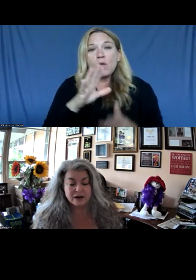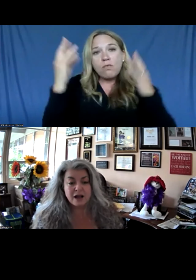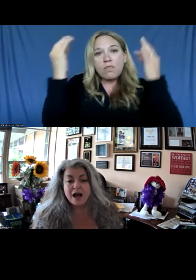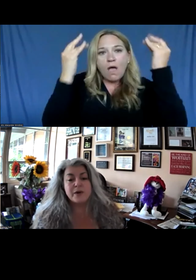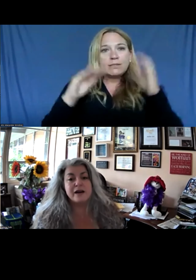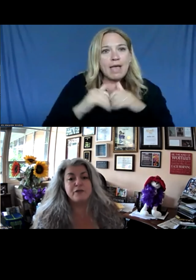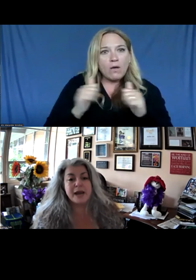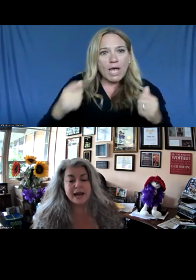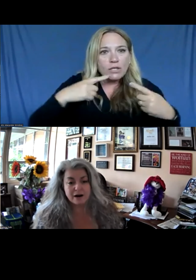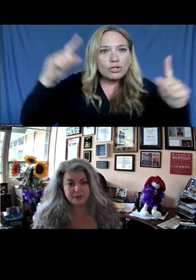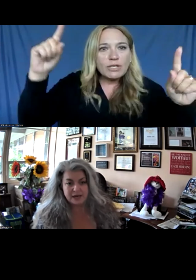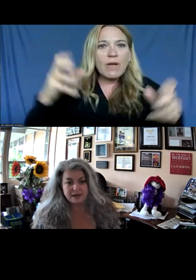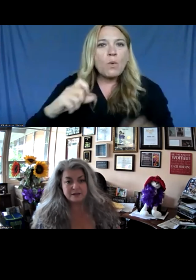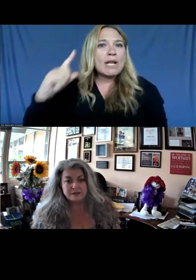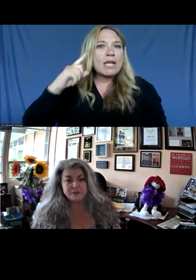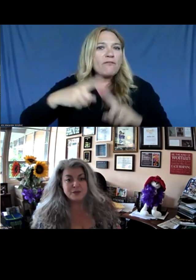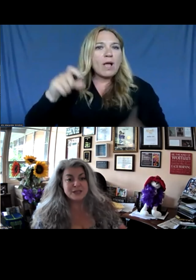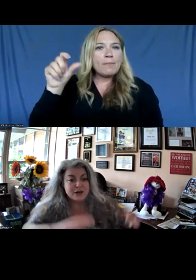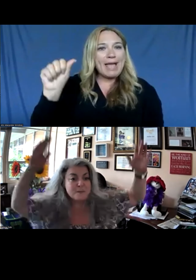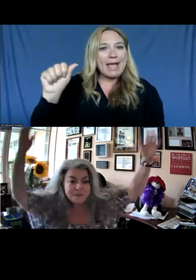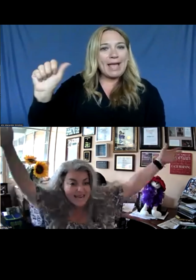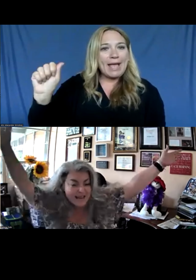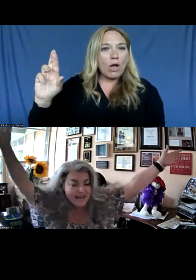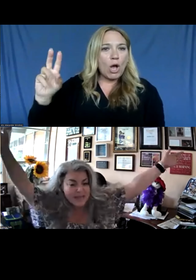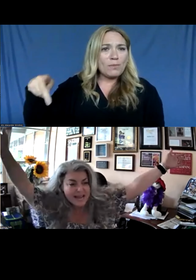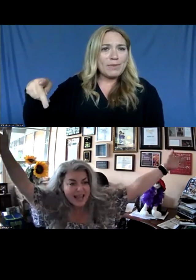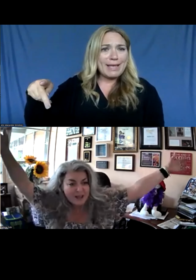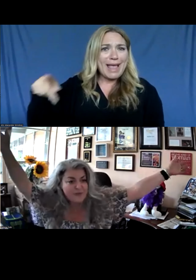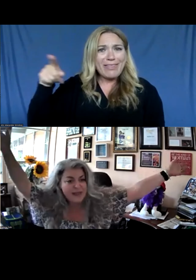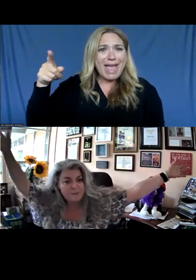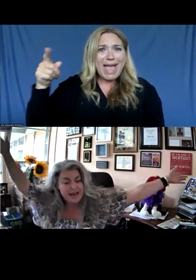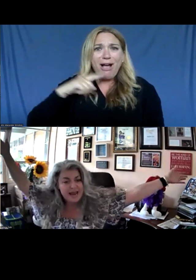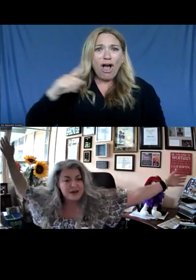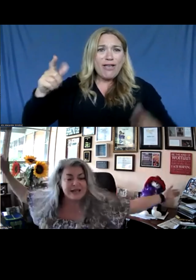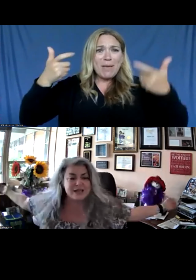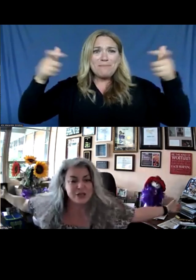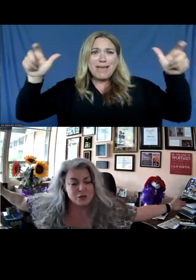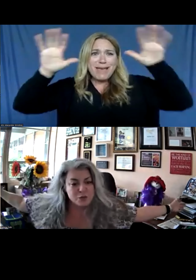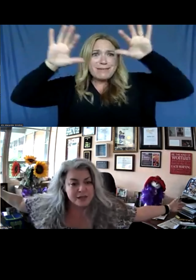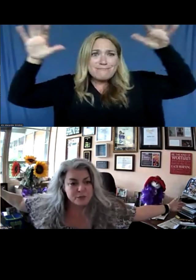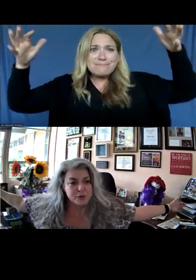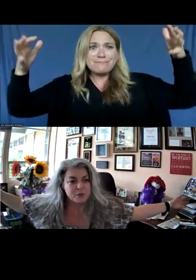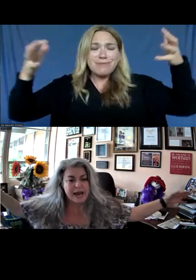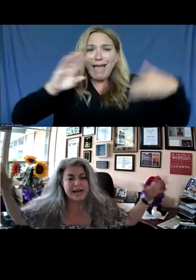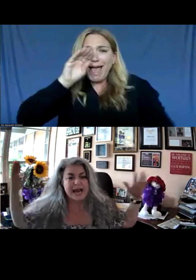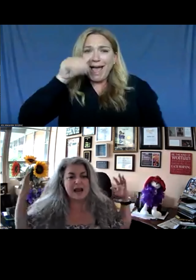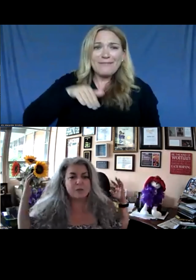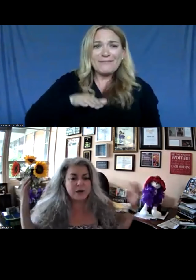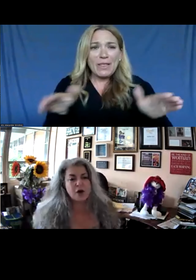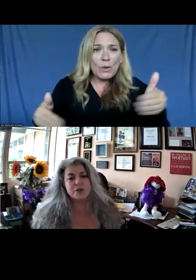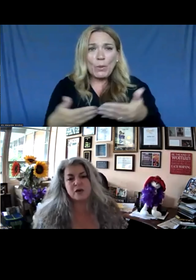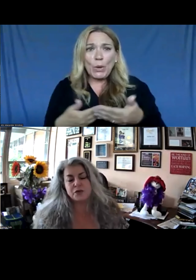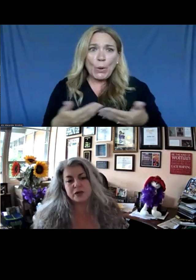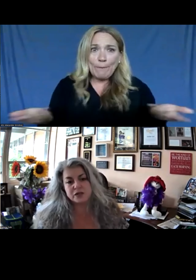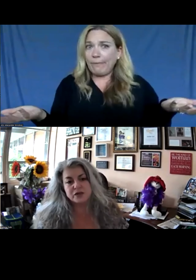get there. I want to hear from AARP. They're the big elephant, man. They're like the huge one in the room, right? And